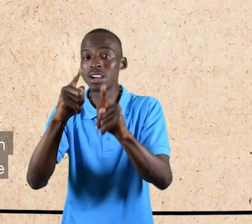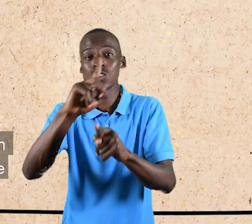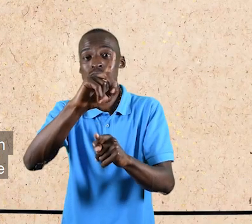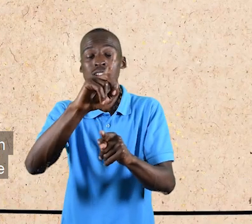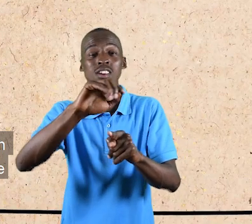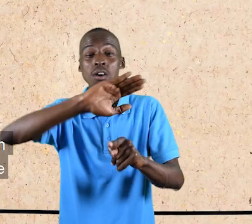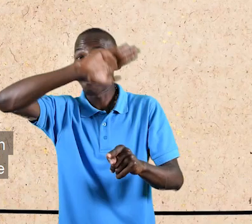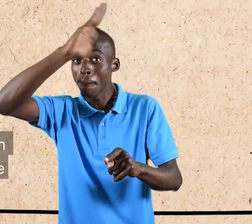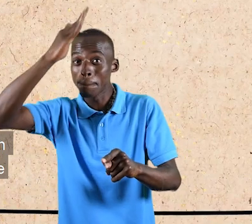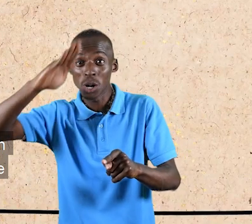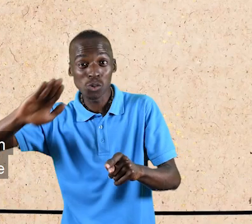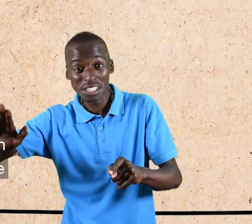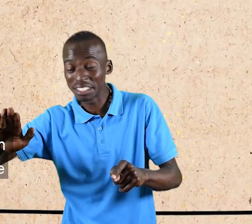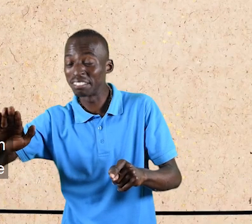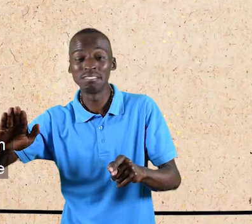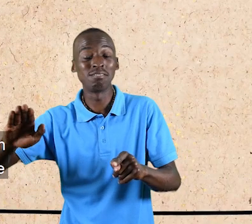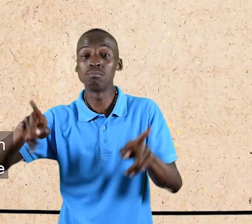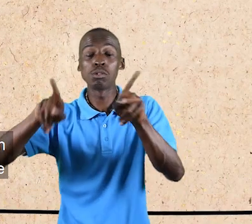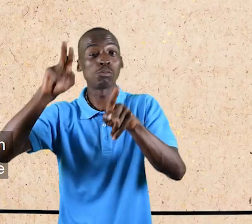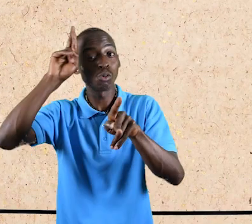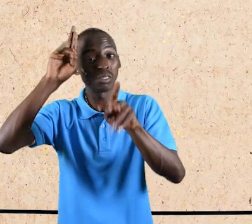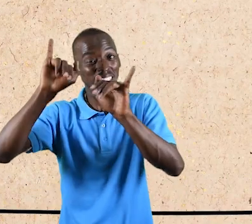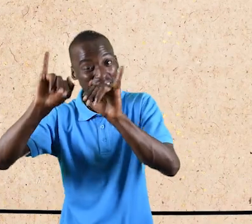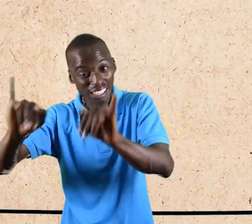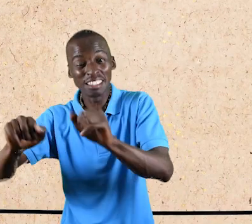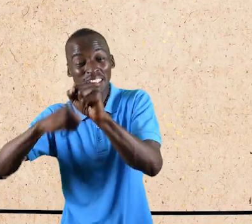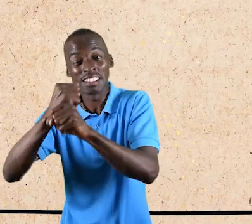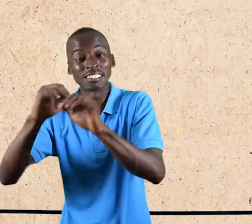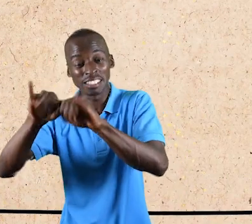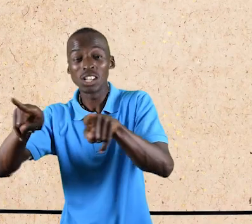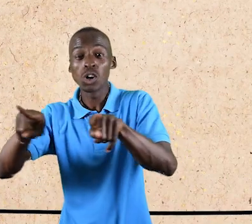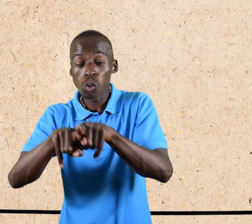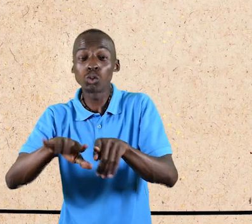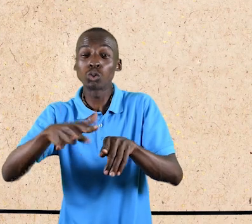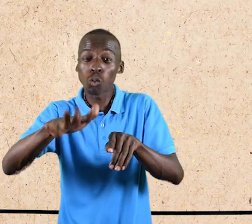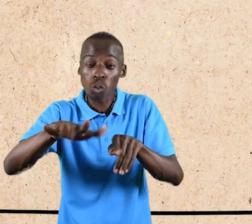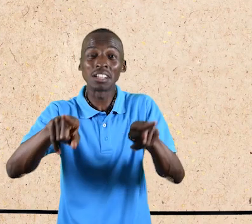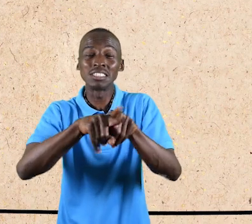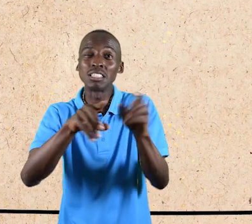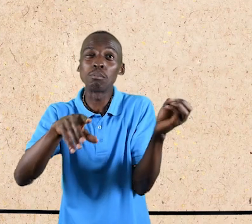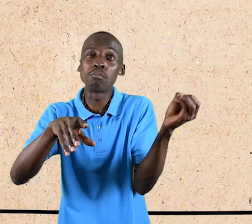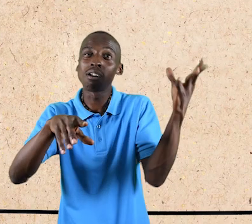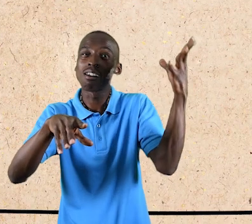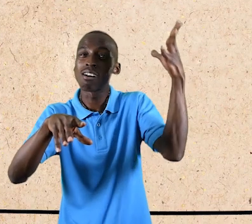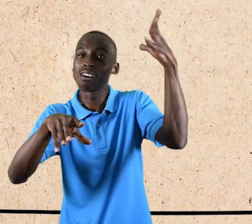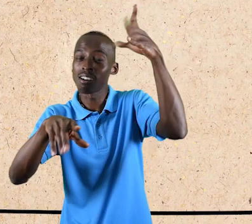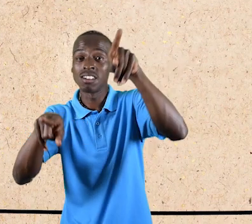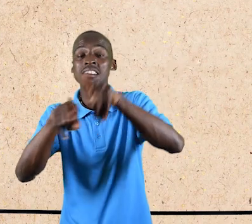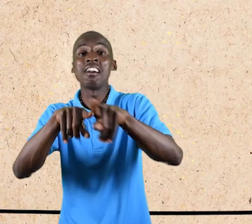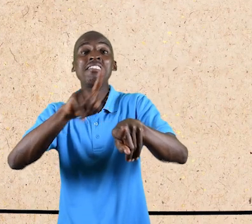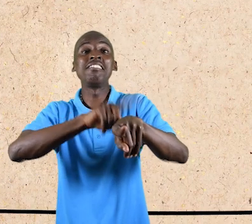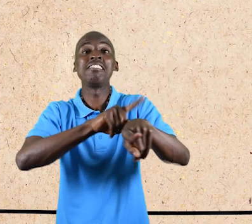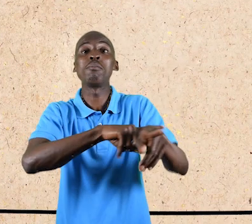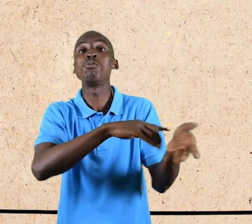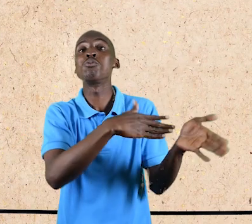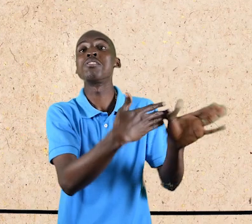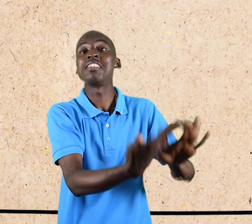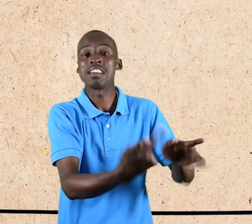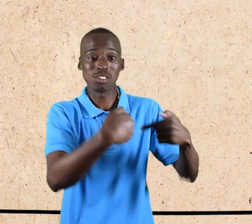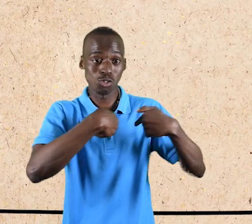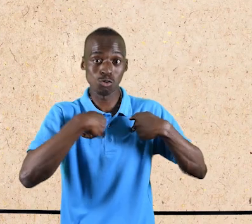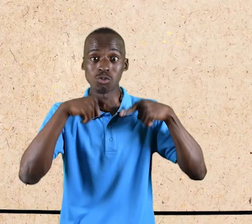still be breaking on the beach, and the sun will still rise and set. And so time will eventually erase you and me